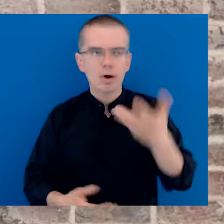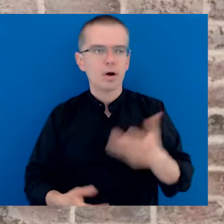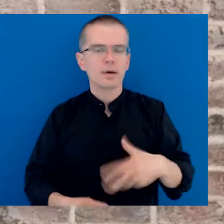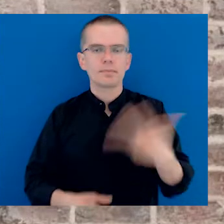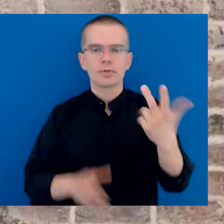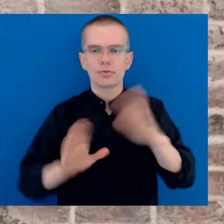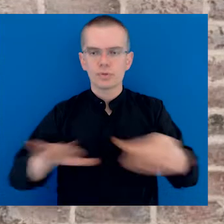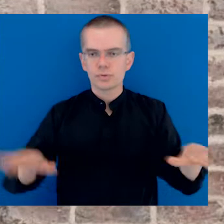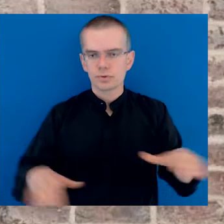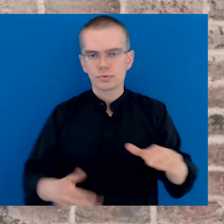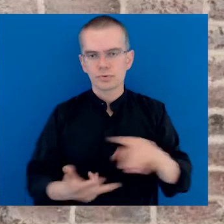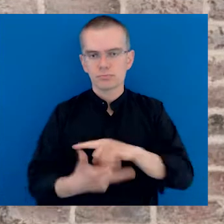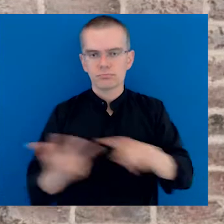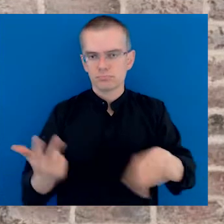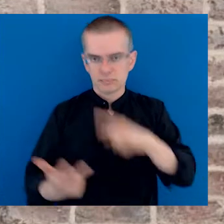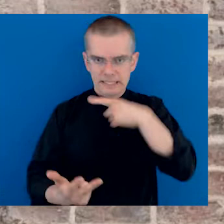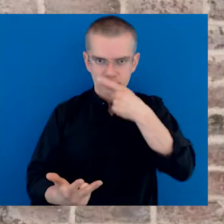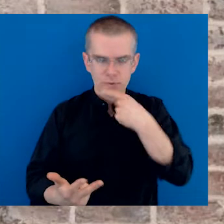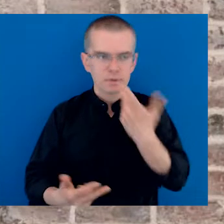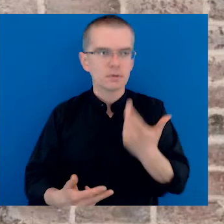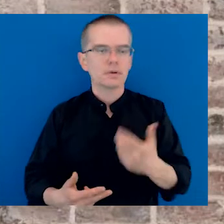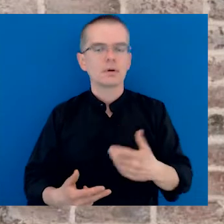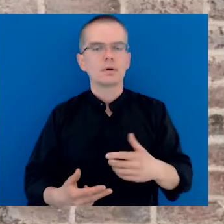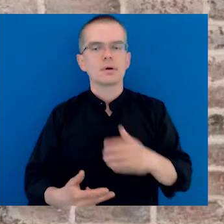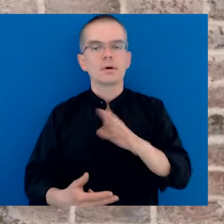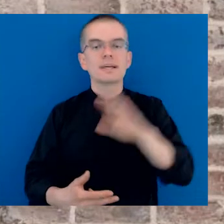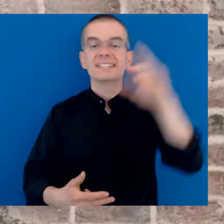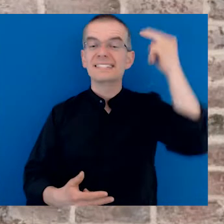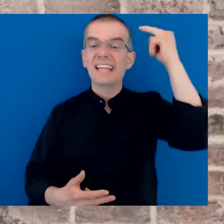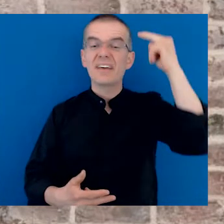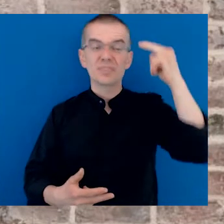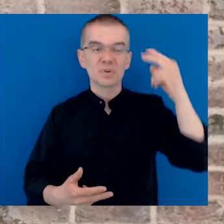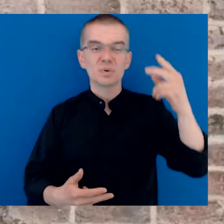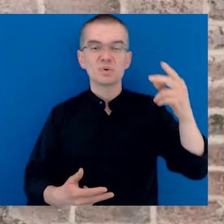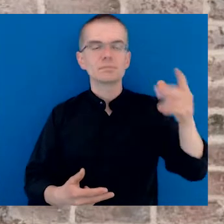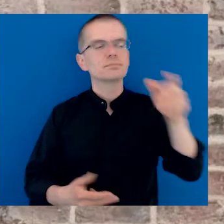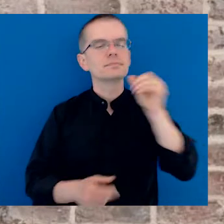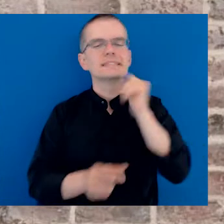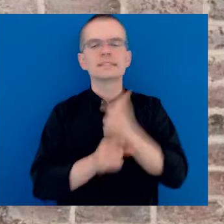3 hearing children. He adopted his nephew when his